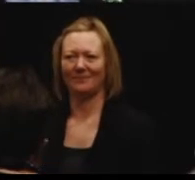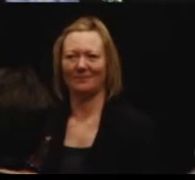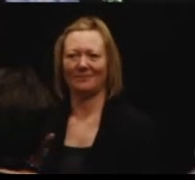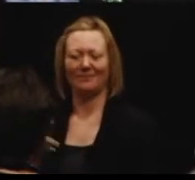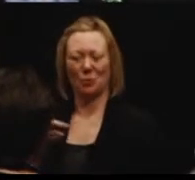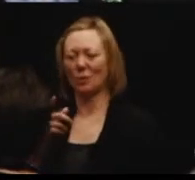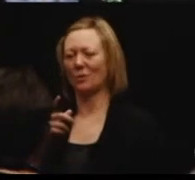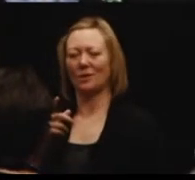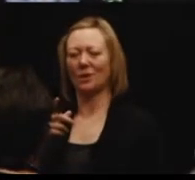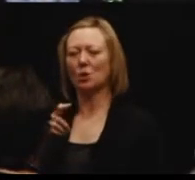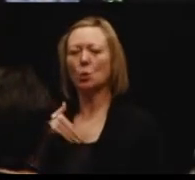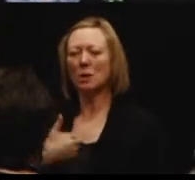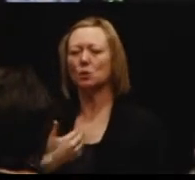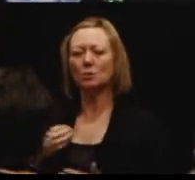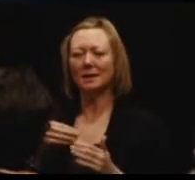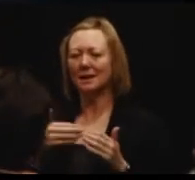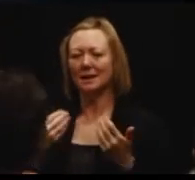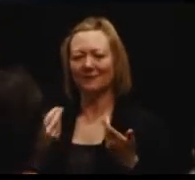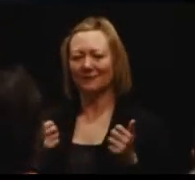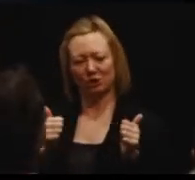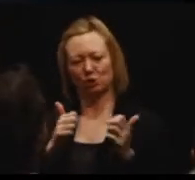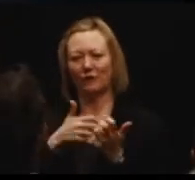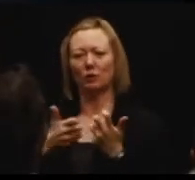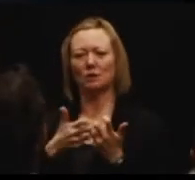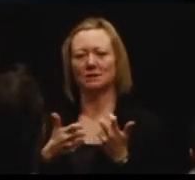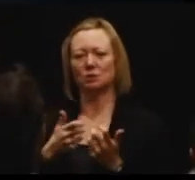I'm just assuming. You might want to comment on that.